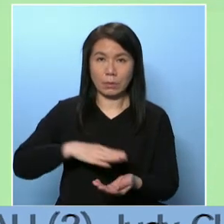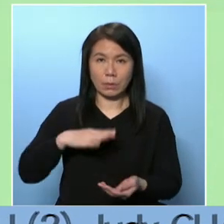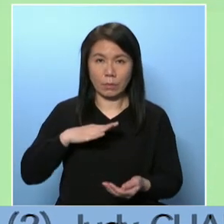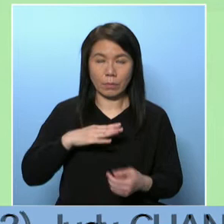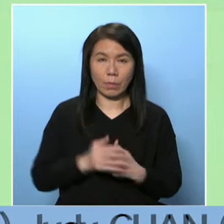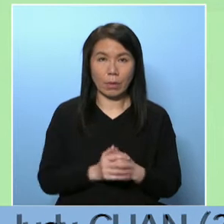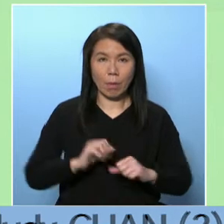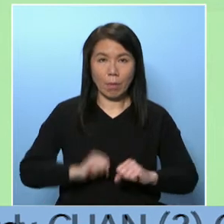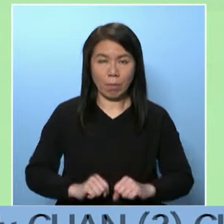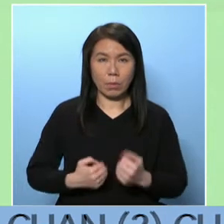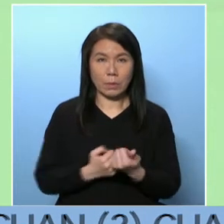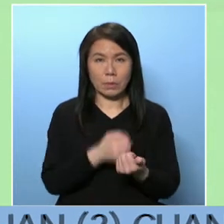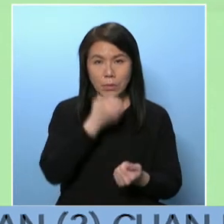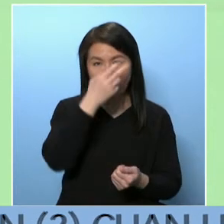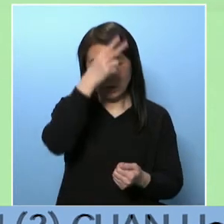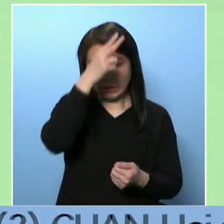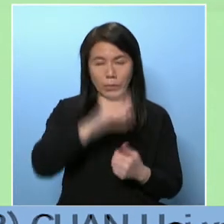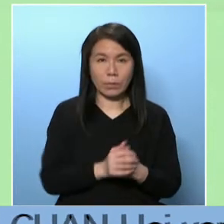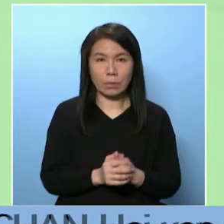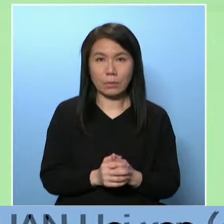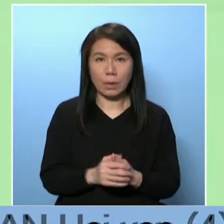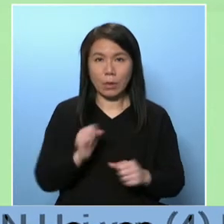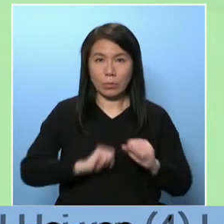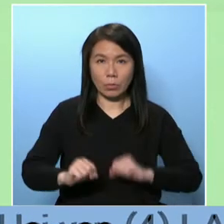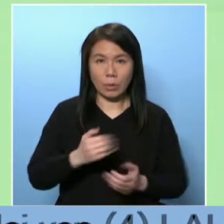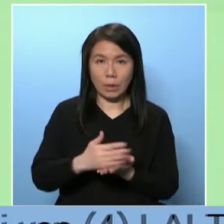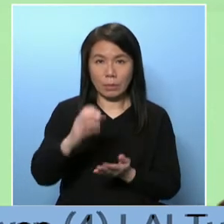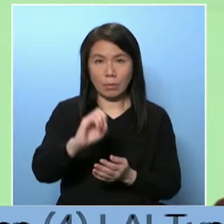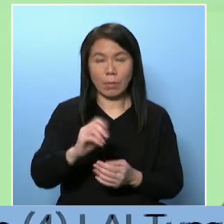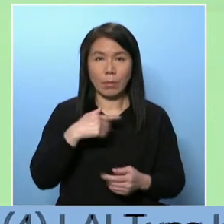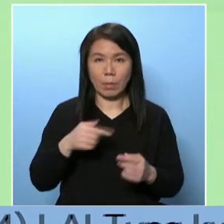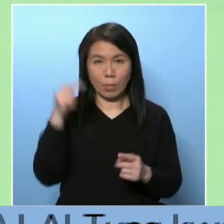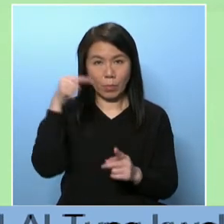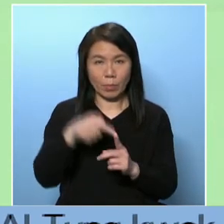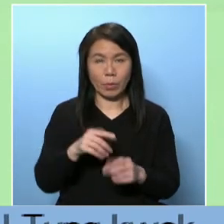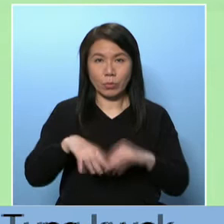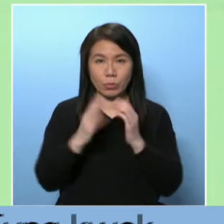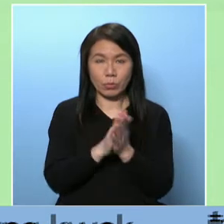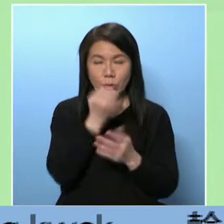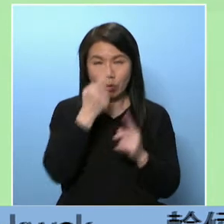Well, at this critical moment, I steadfastly support the government's